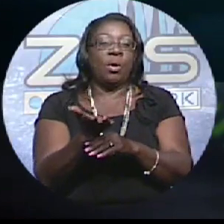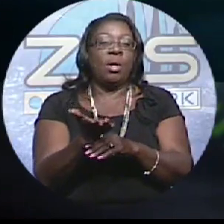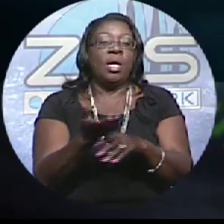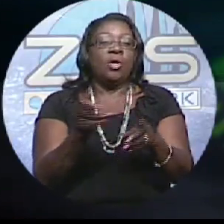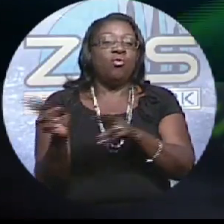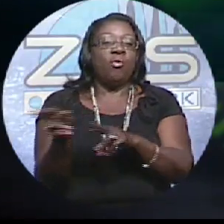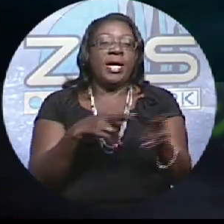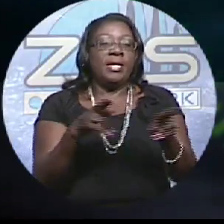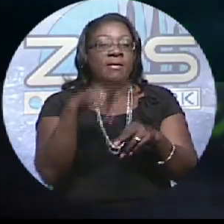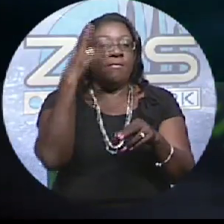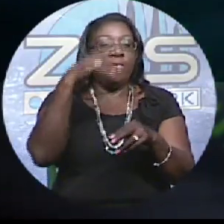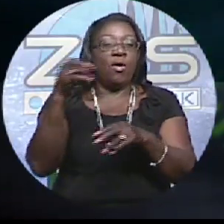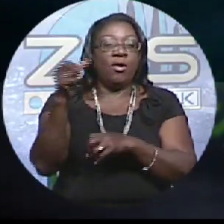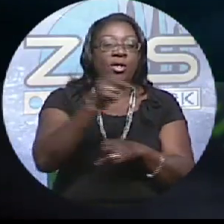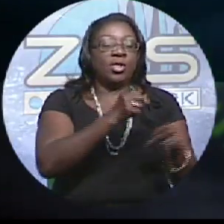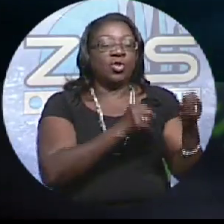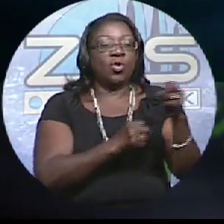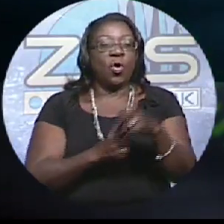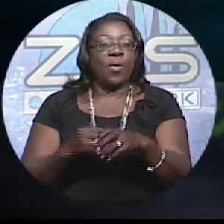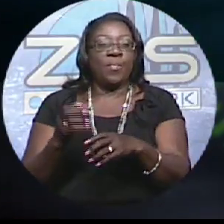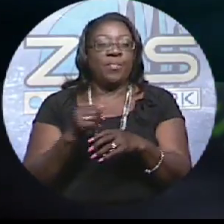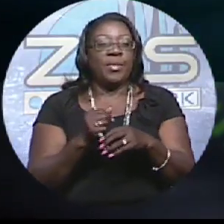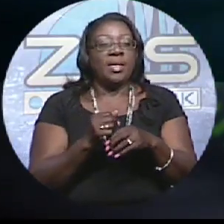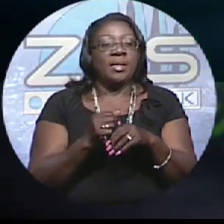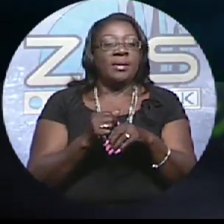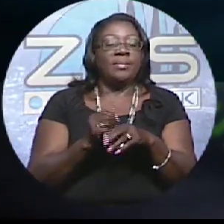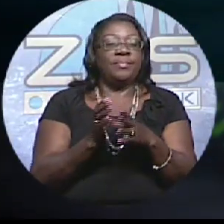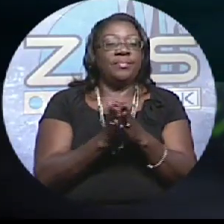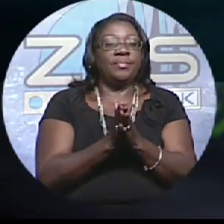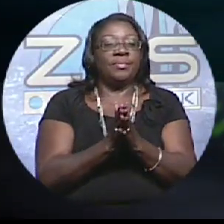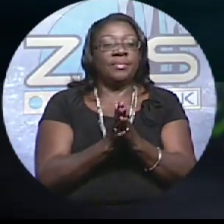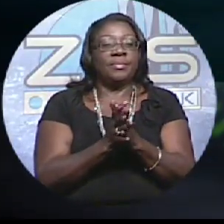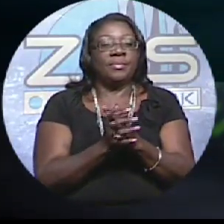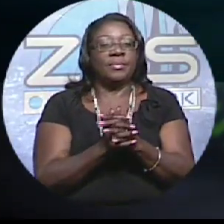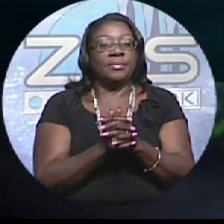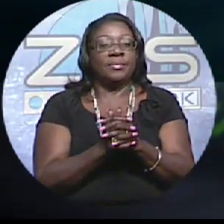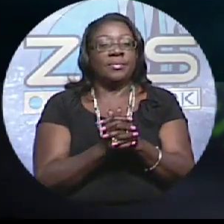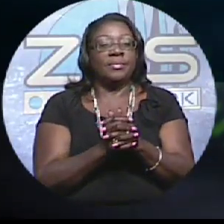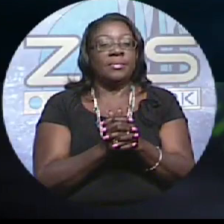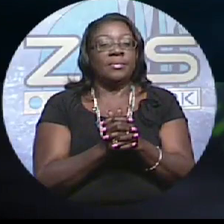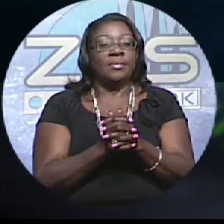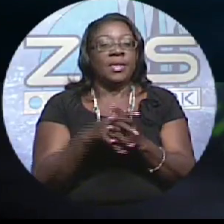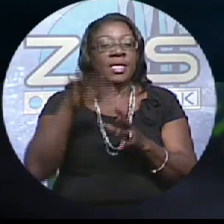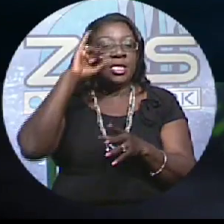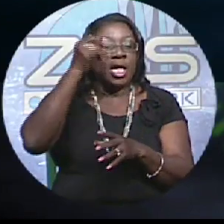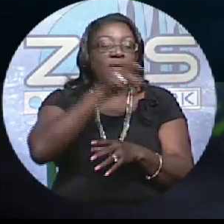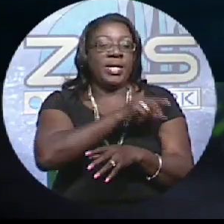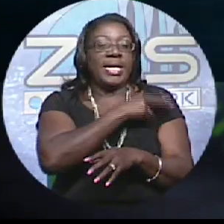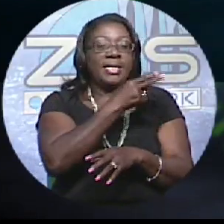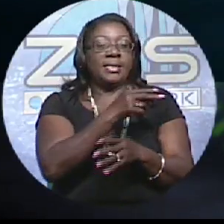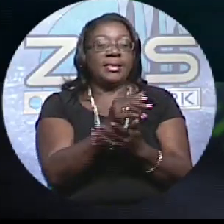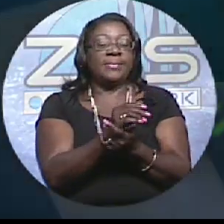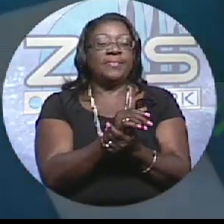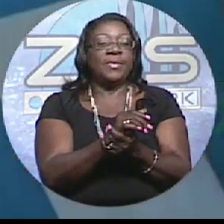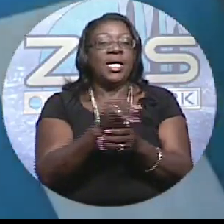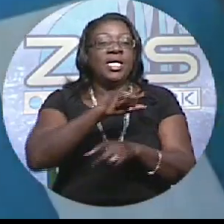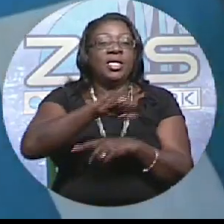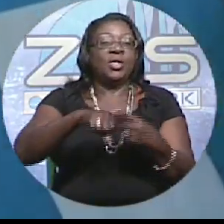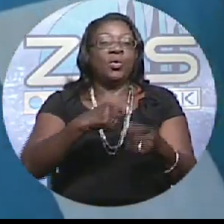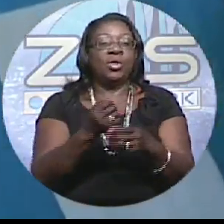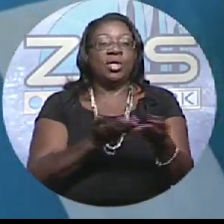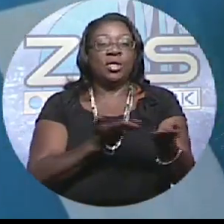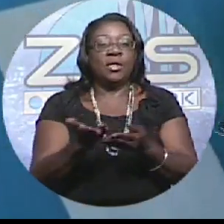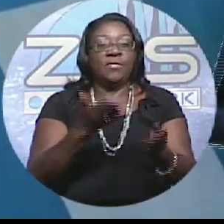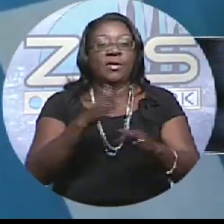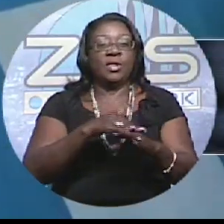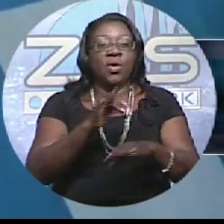for bad weather, although all indications suggest this will just be a rainstorm. That's where Jared Higgs is tonight. Social services on